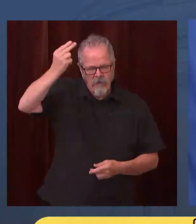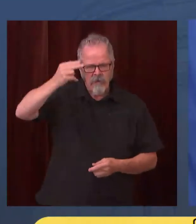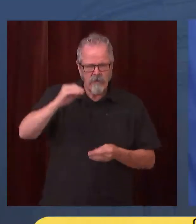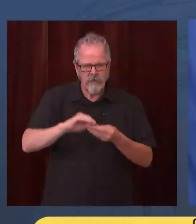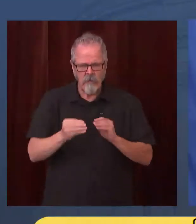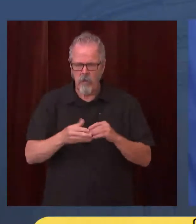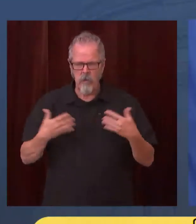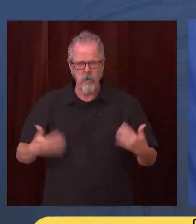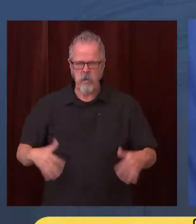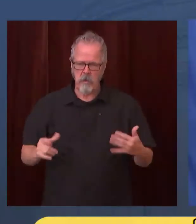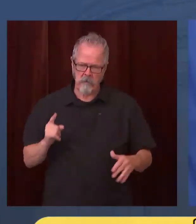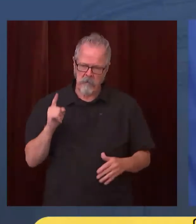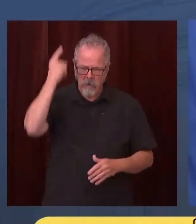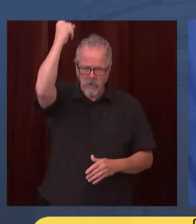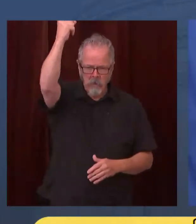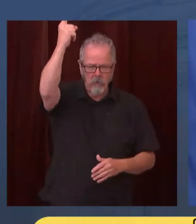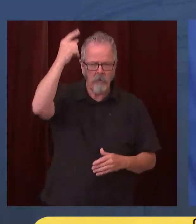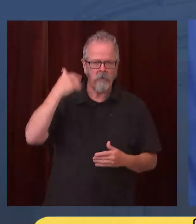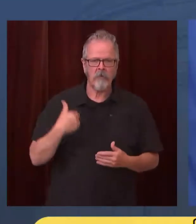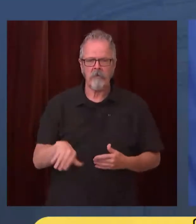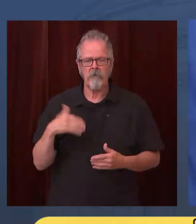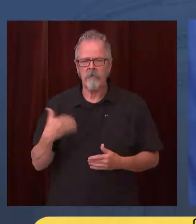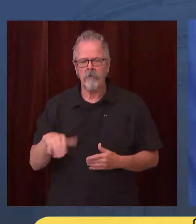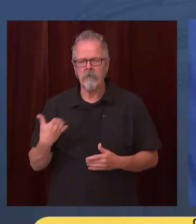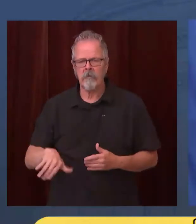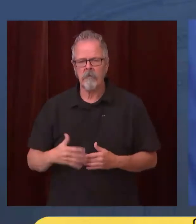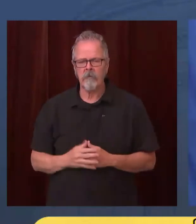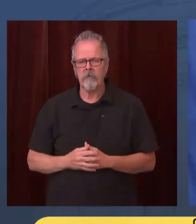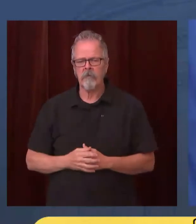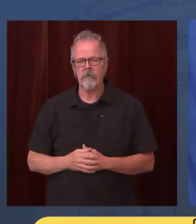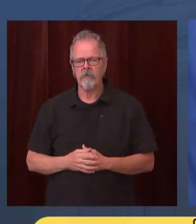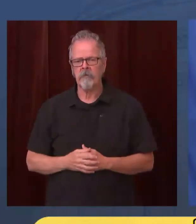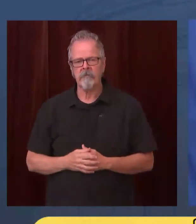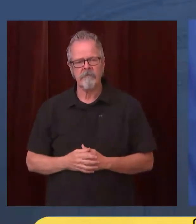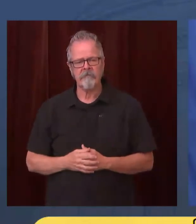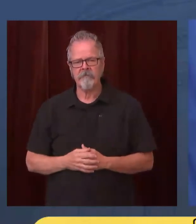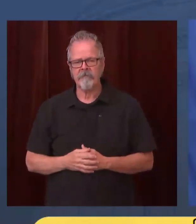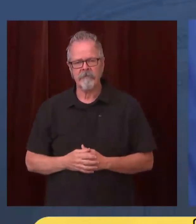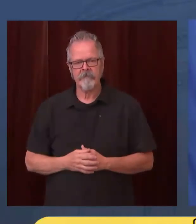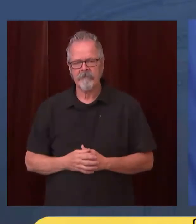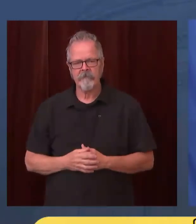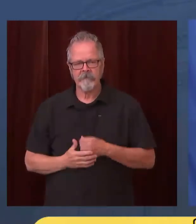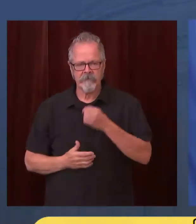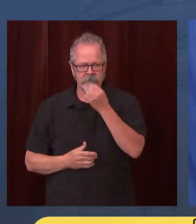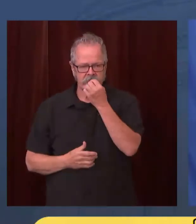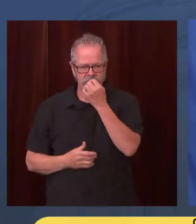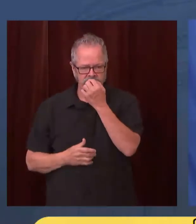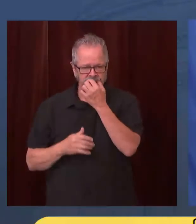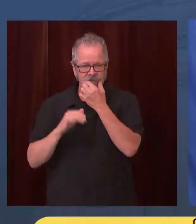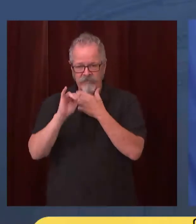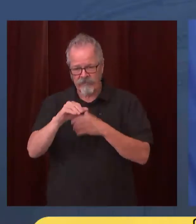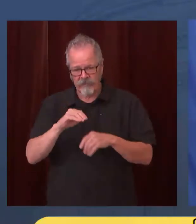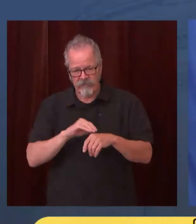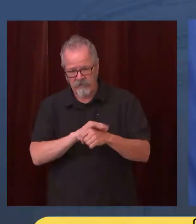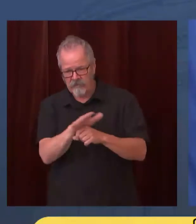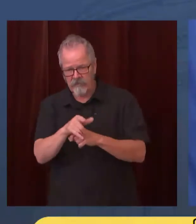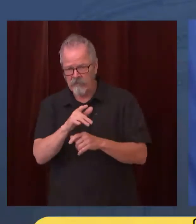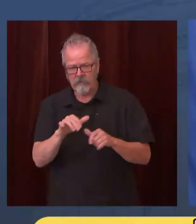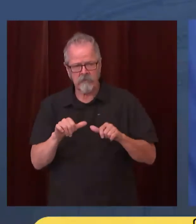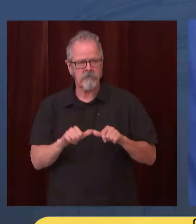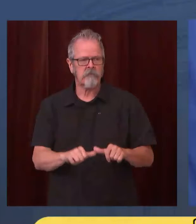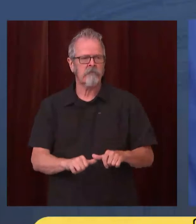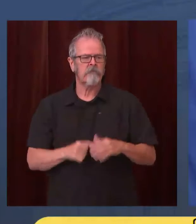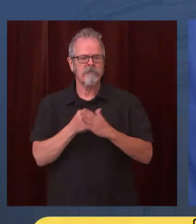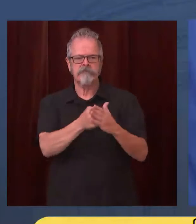being delivered, this continuing pandemic that rages on is because of two